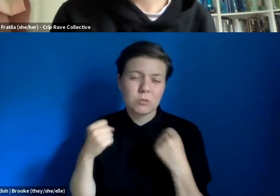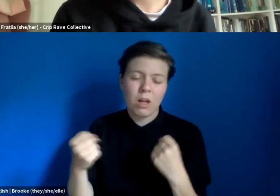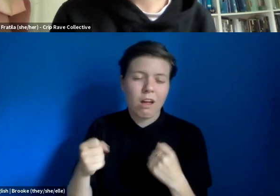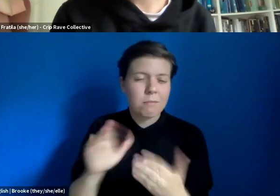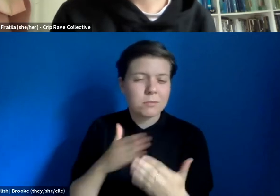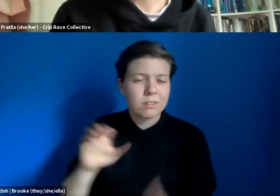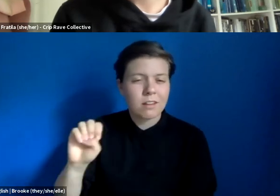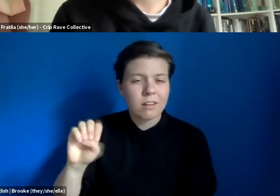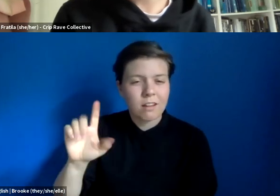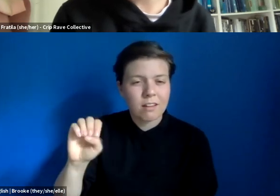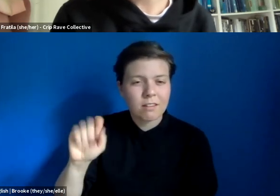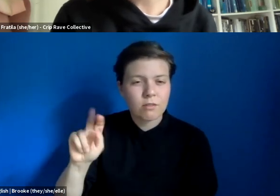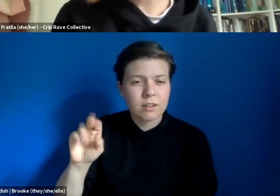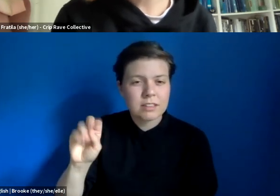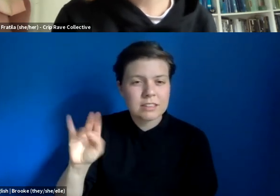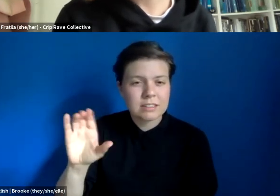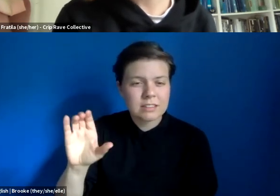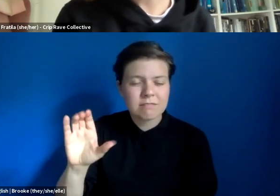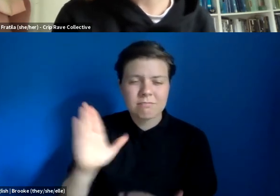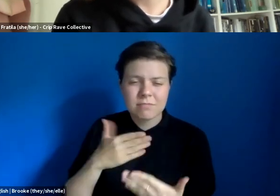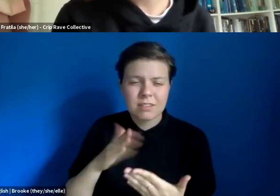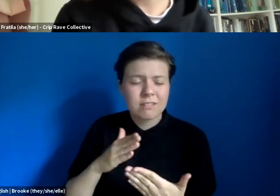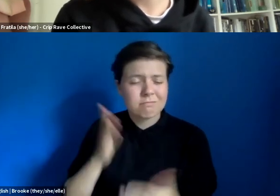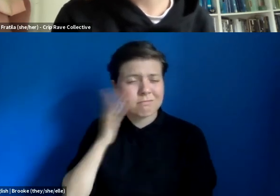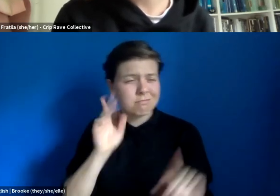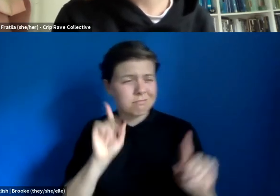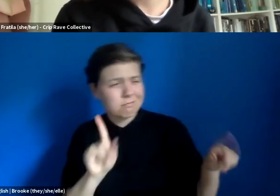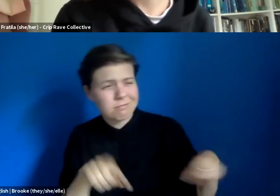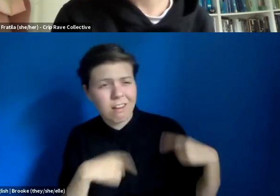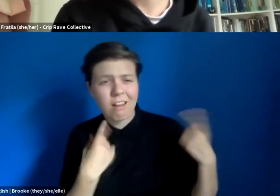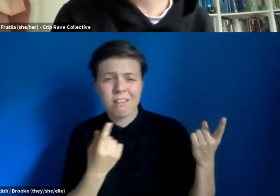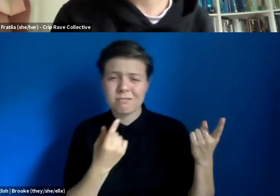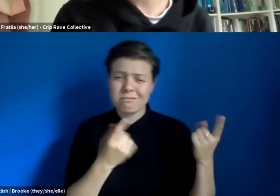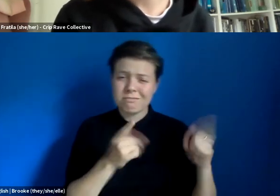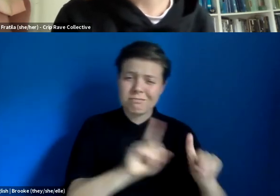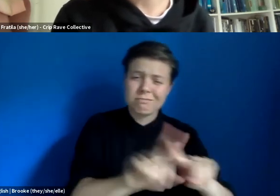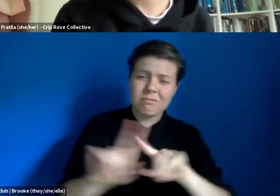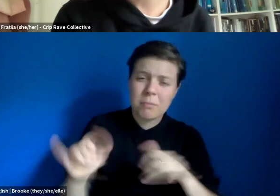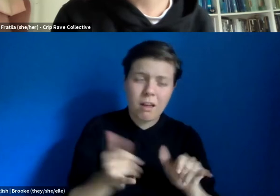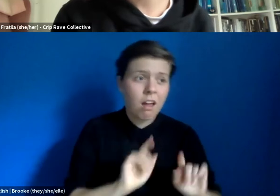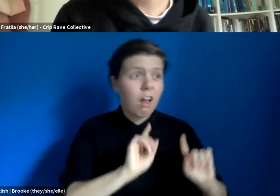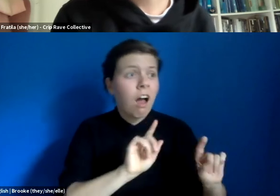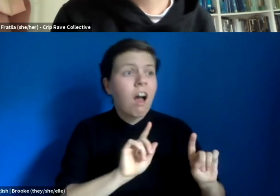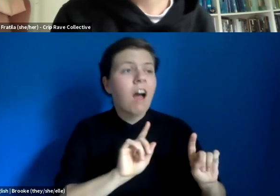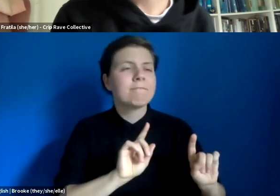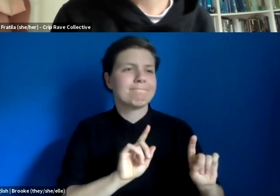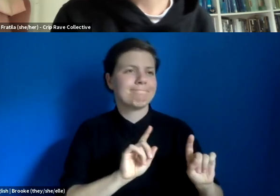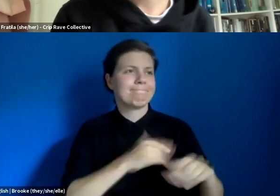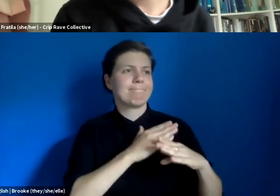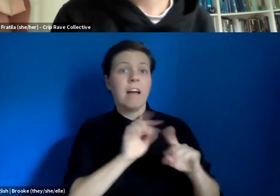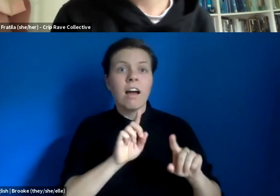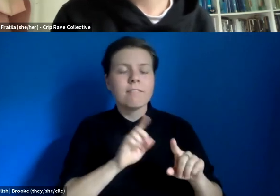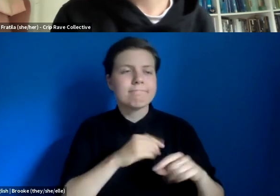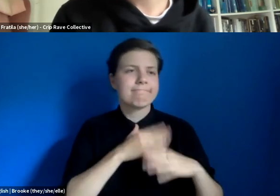and had been really disappointed over time around the lack of accessibility.